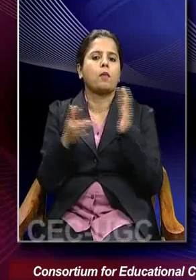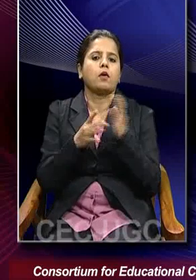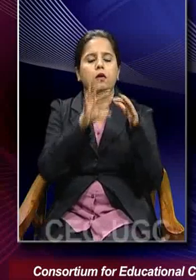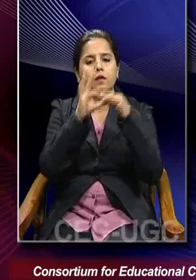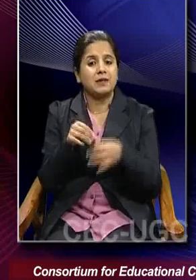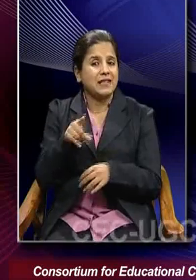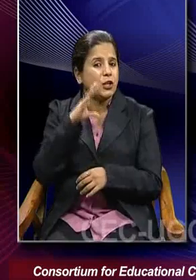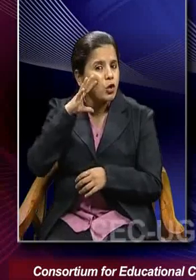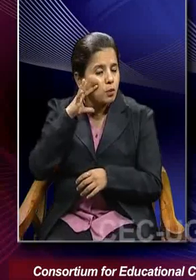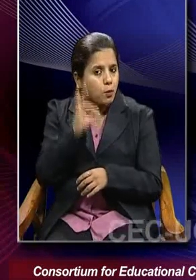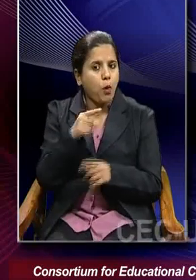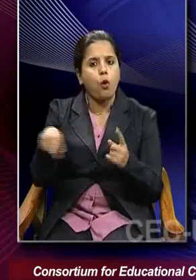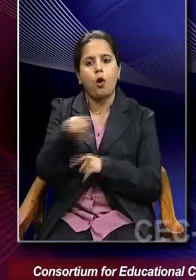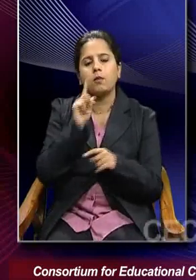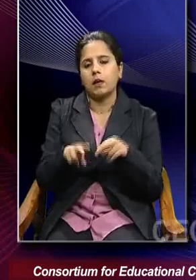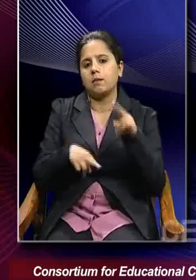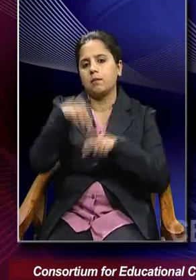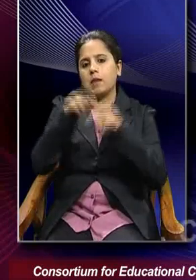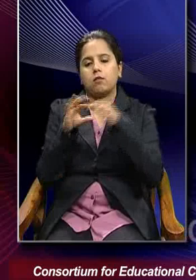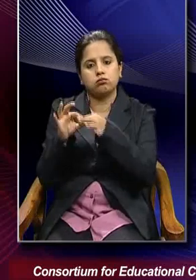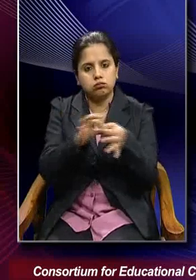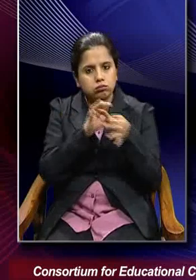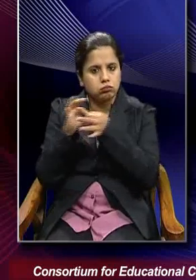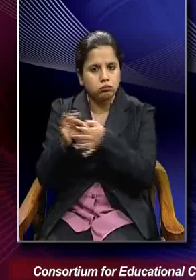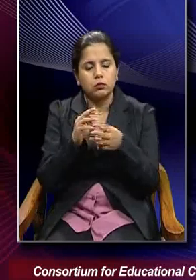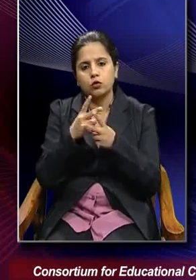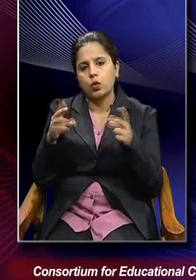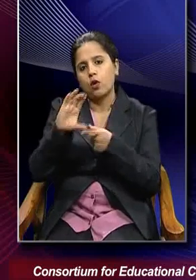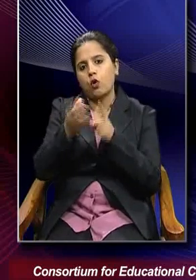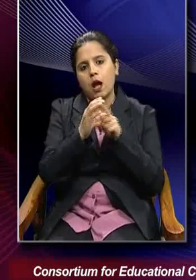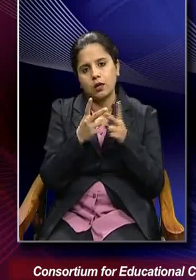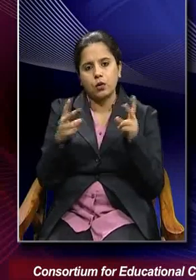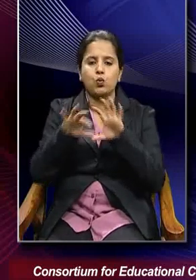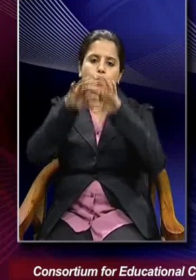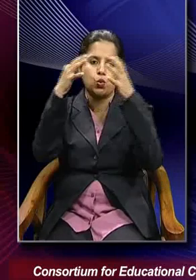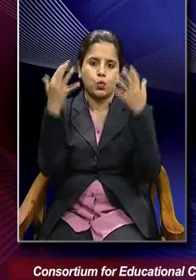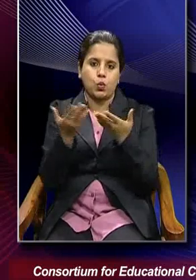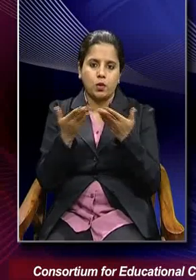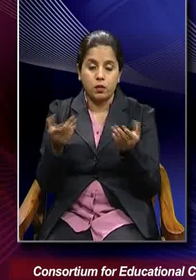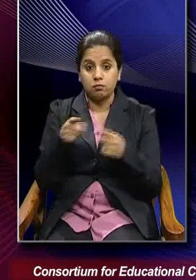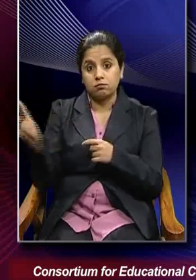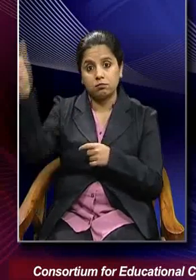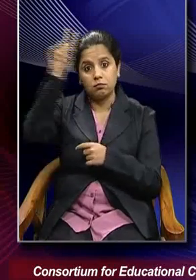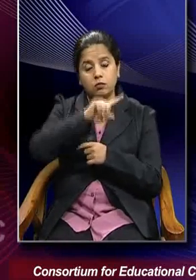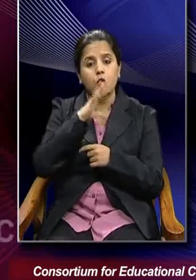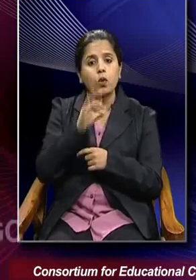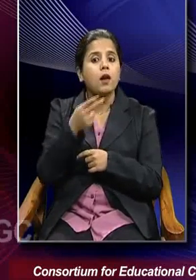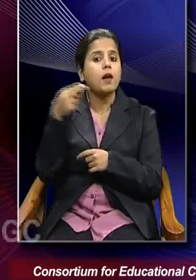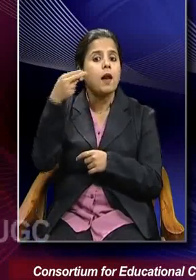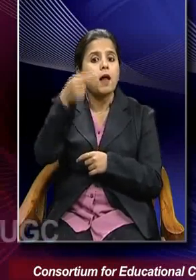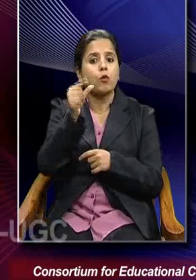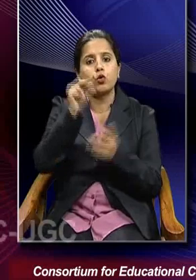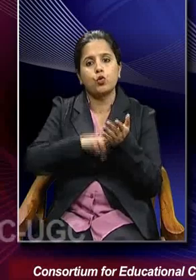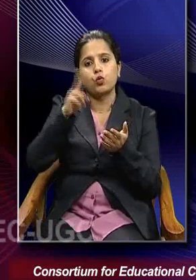its importance in building relationship across cultures around the world. This day was coined by United